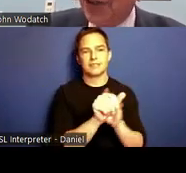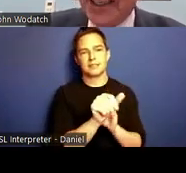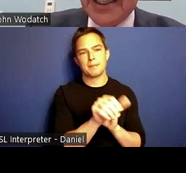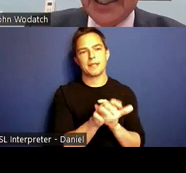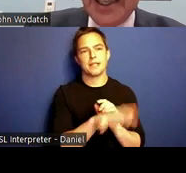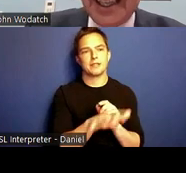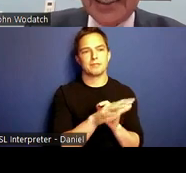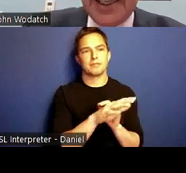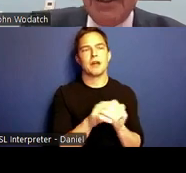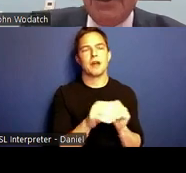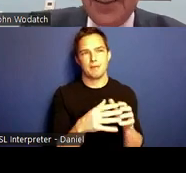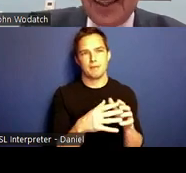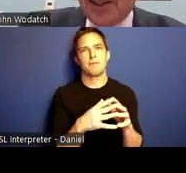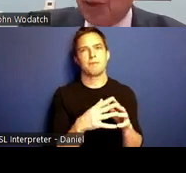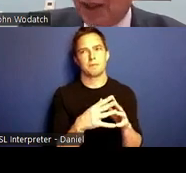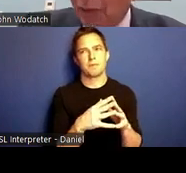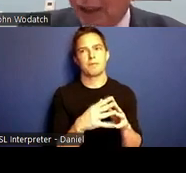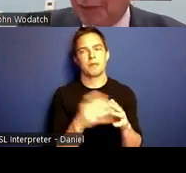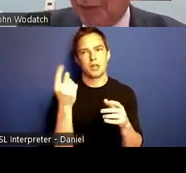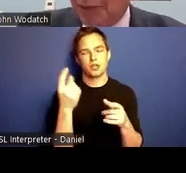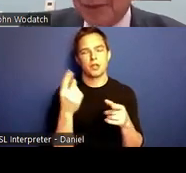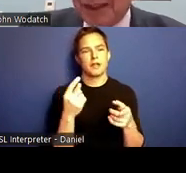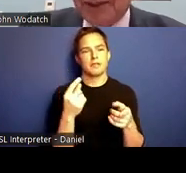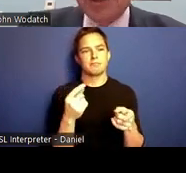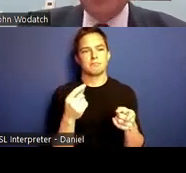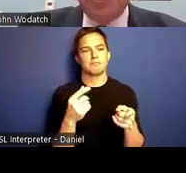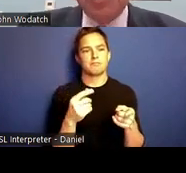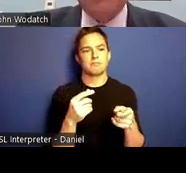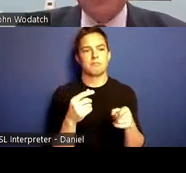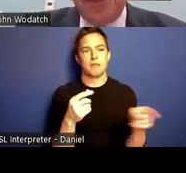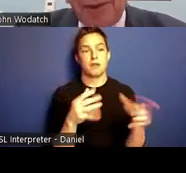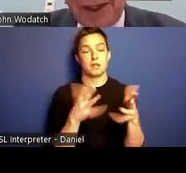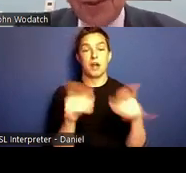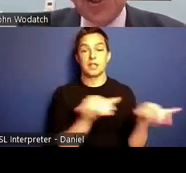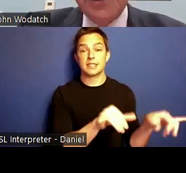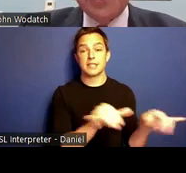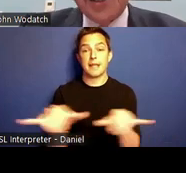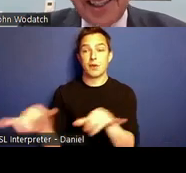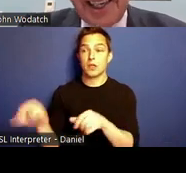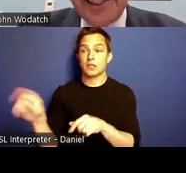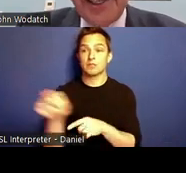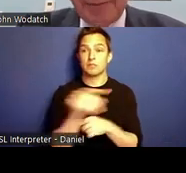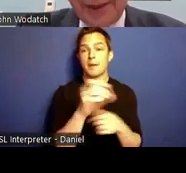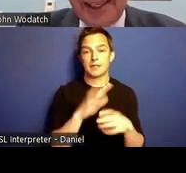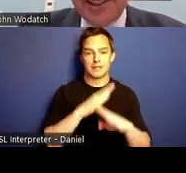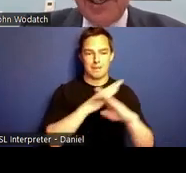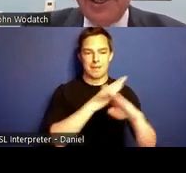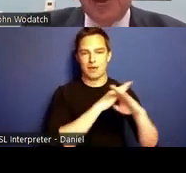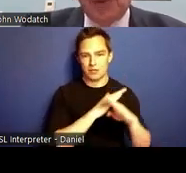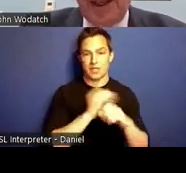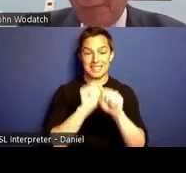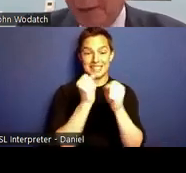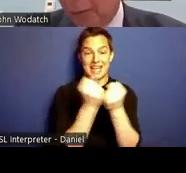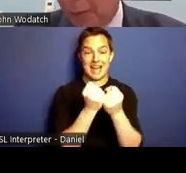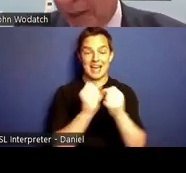an understanding that there were incredible similarities because of the barriers that society had placed